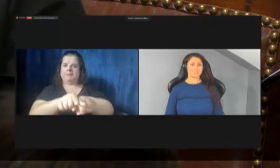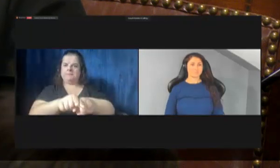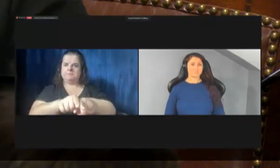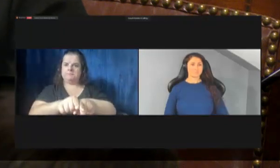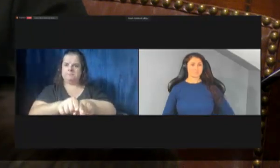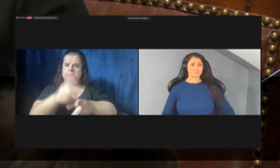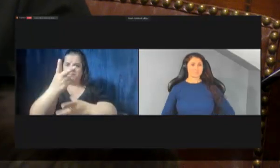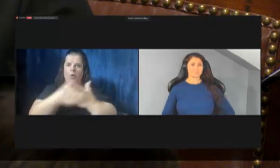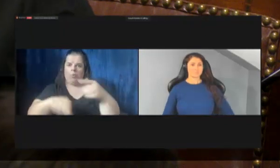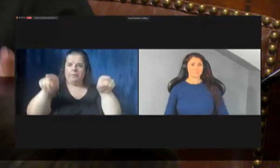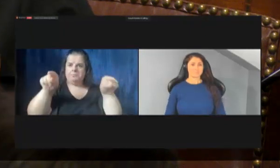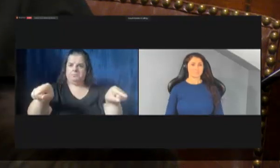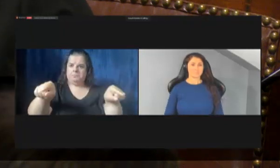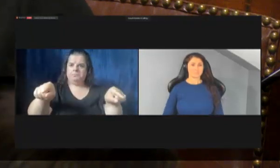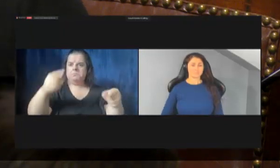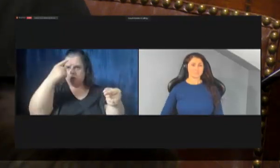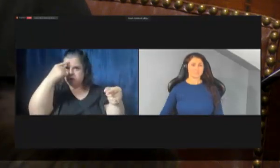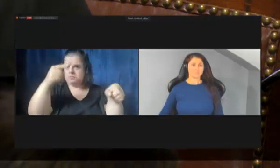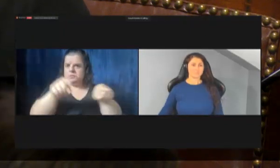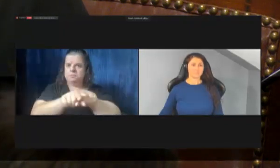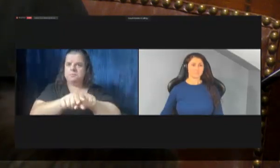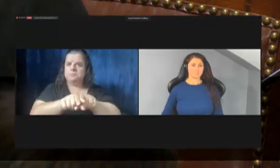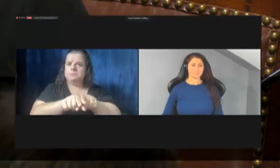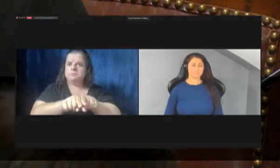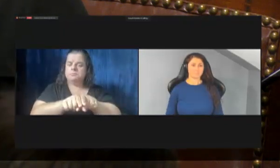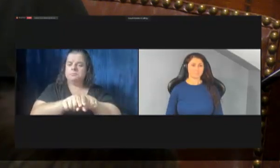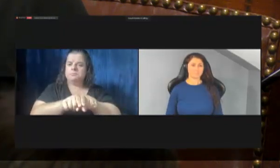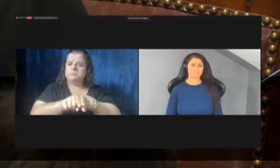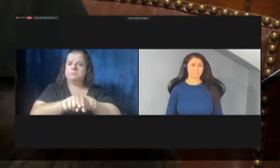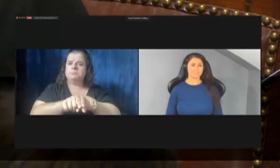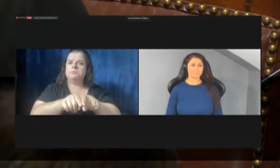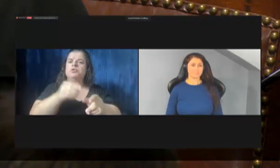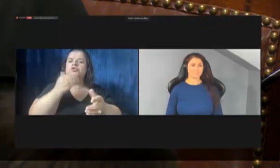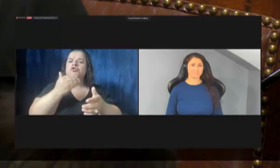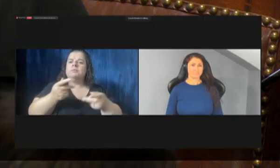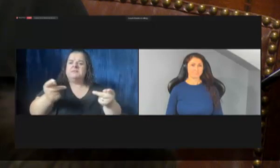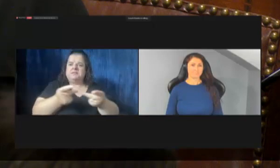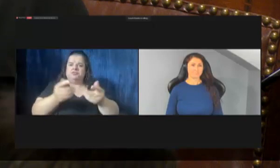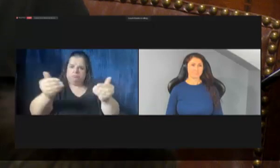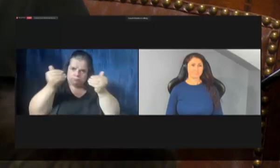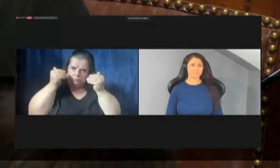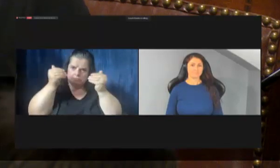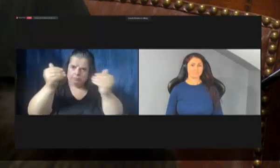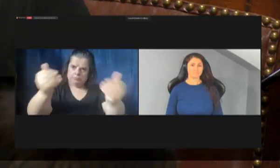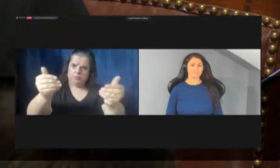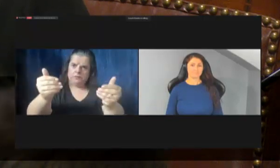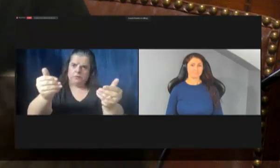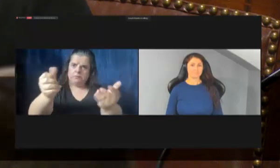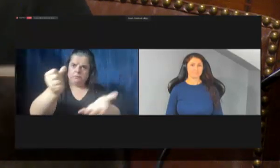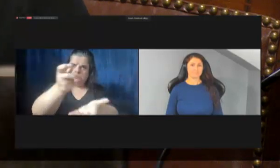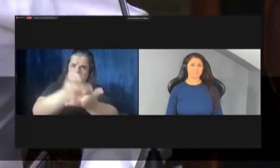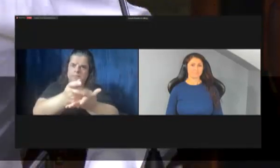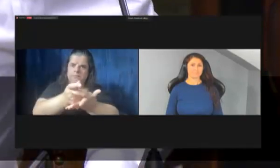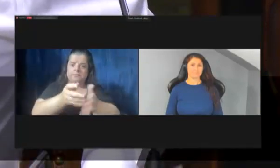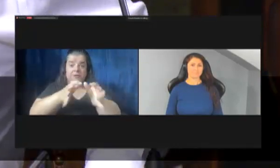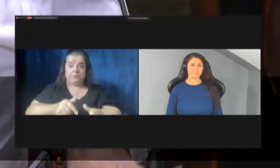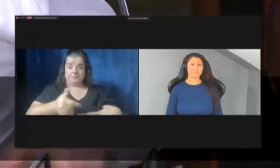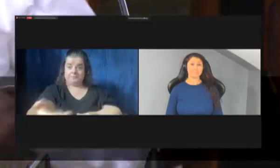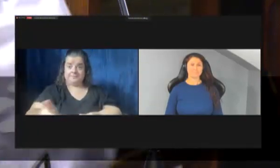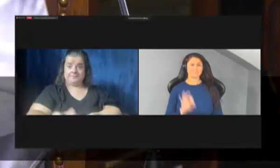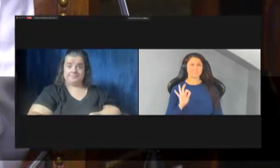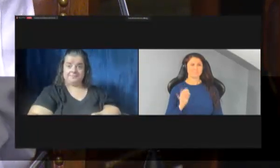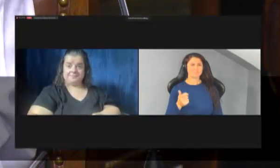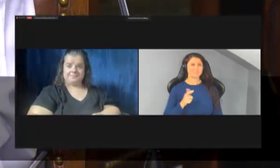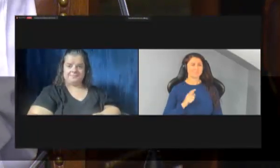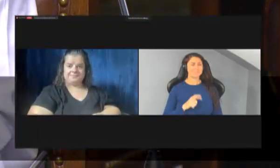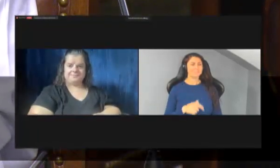sides are in agreement, and I think we are in a good position to be able to move this. So if process. You're not the person to ask this question up, please